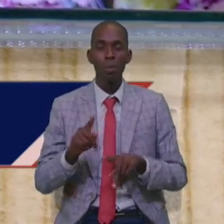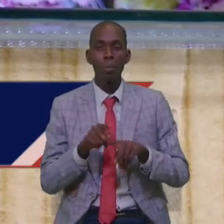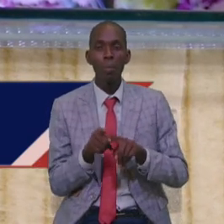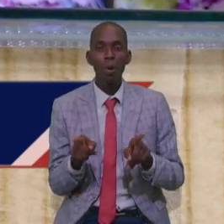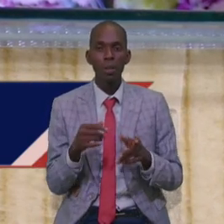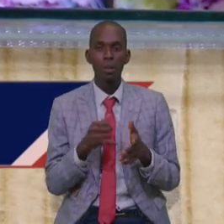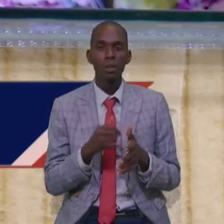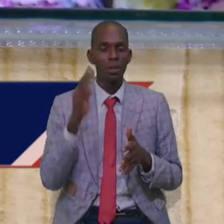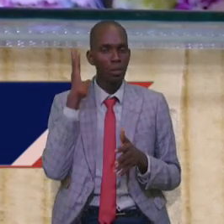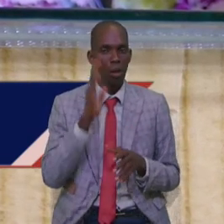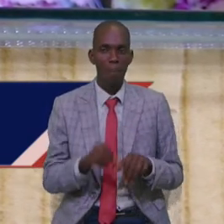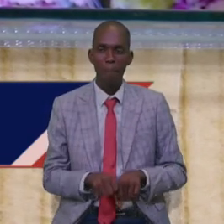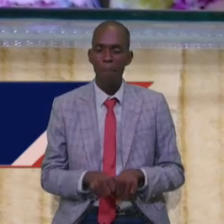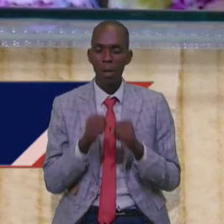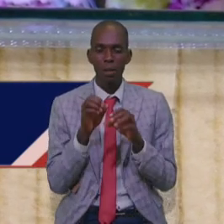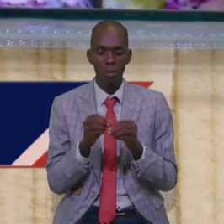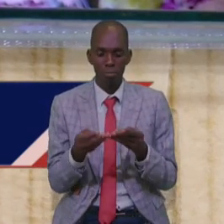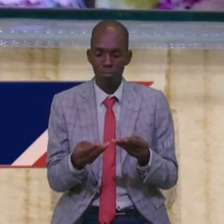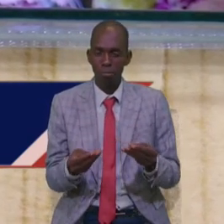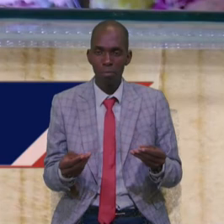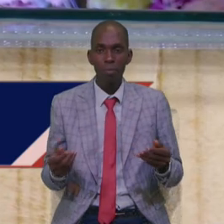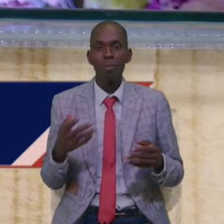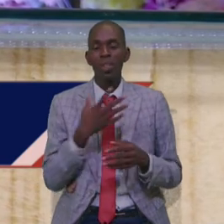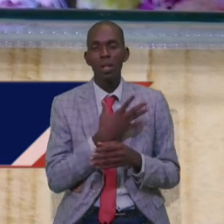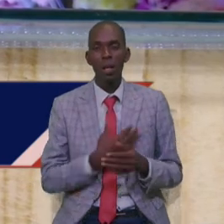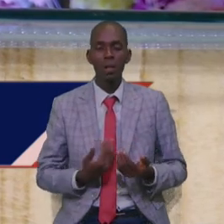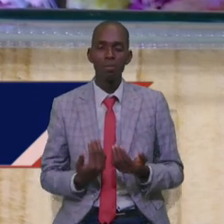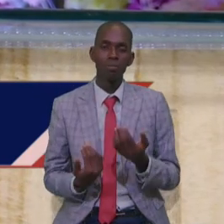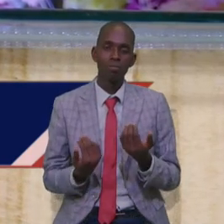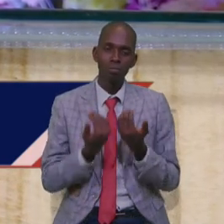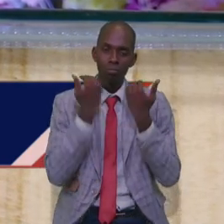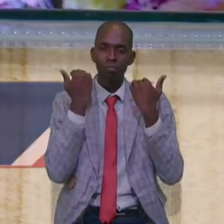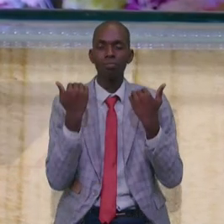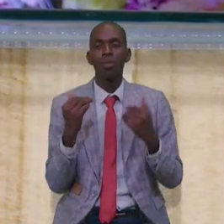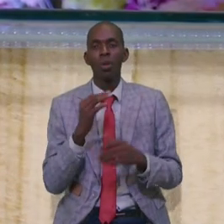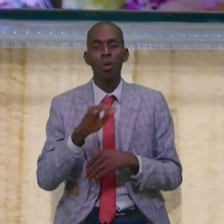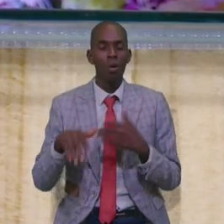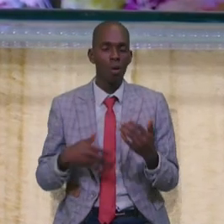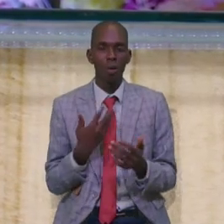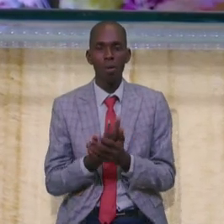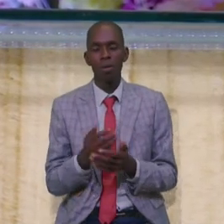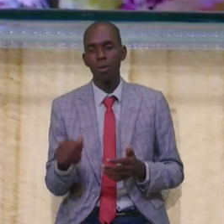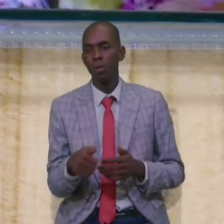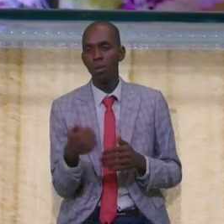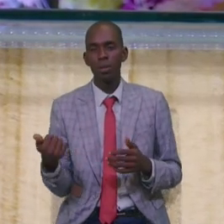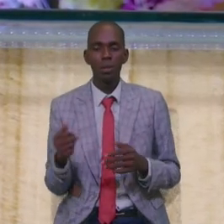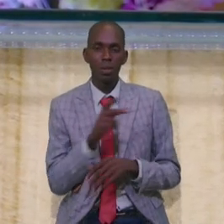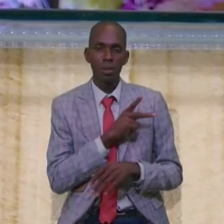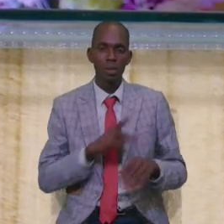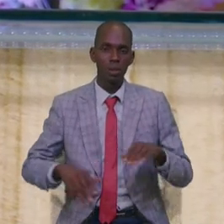shall break in pieces and consume all these kingdoms, and it